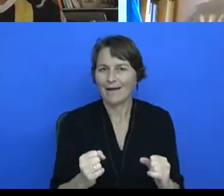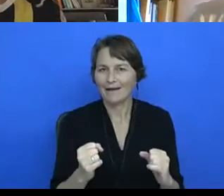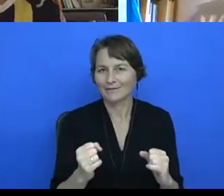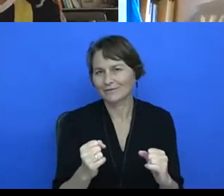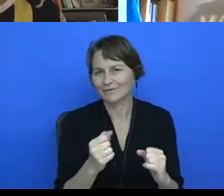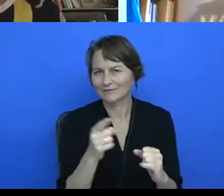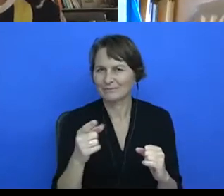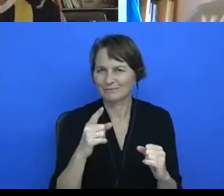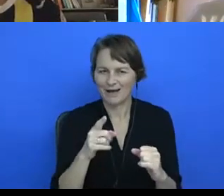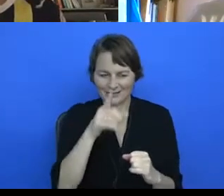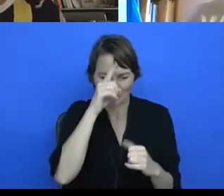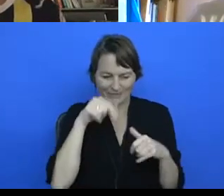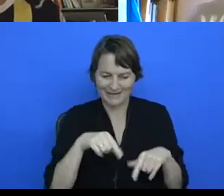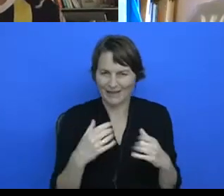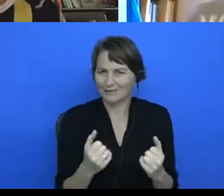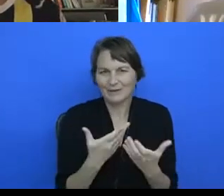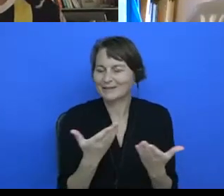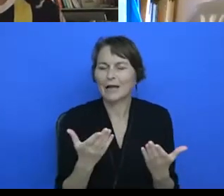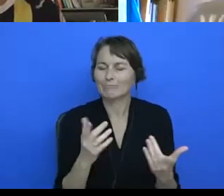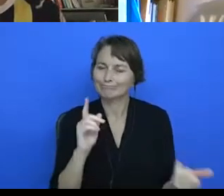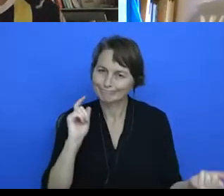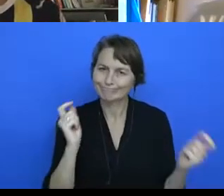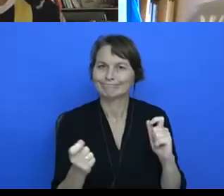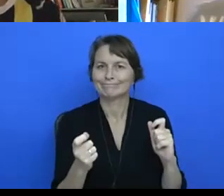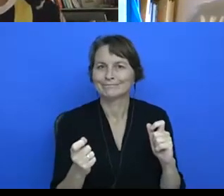that is an issue. I guess that's the only issue of